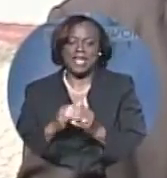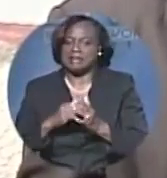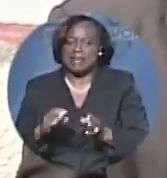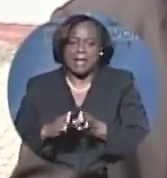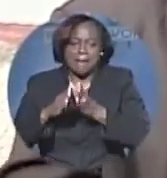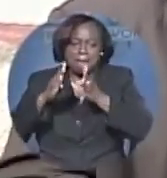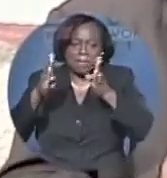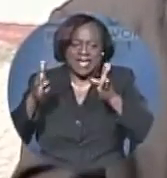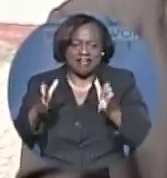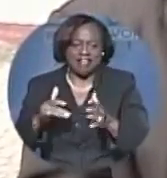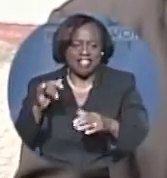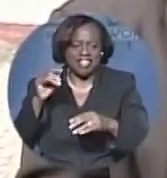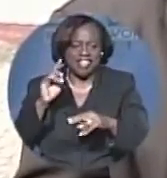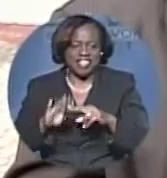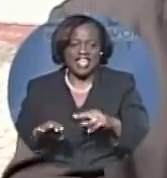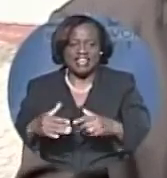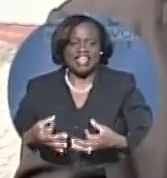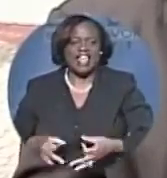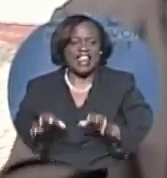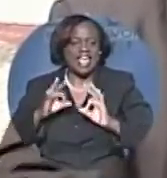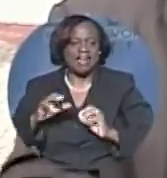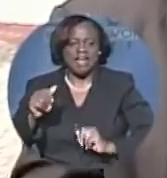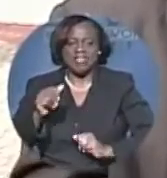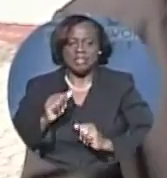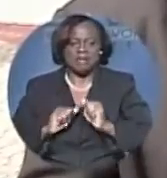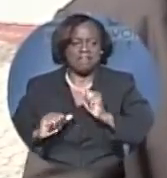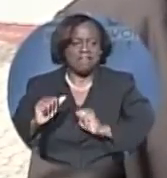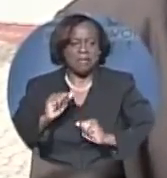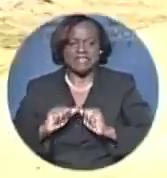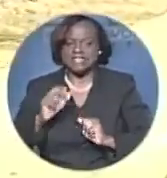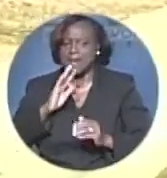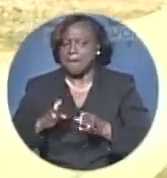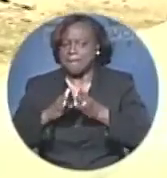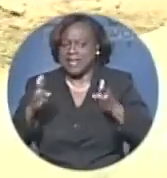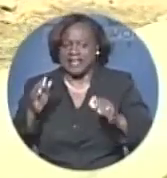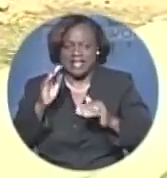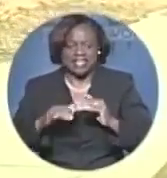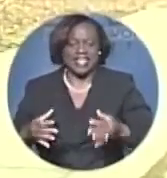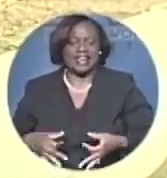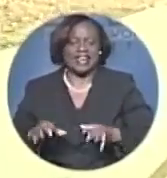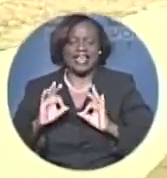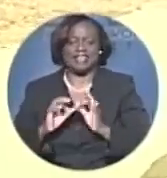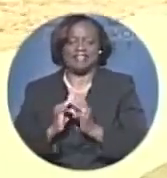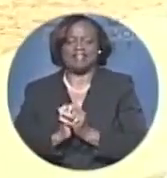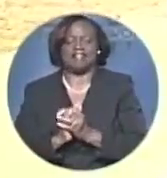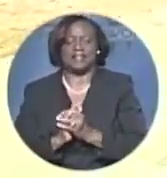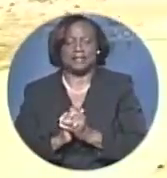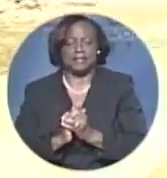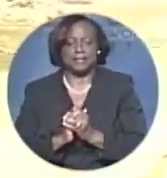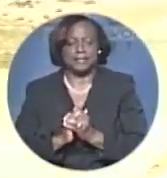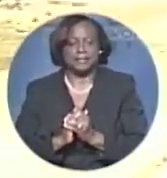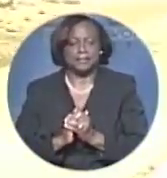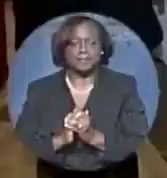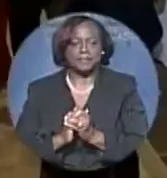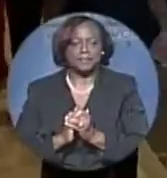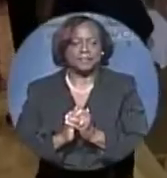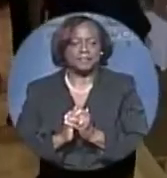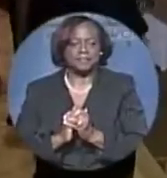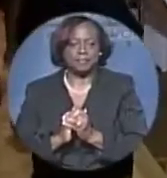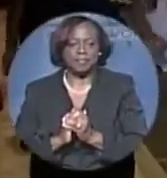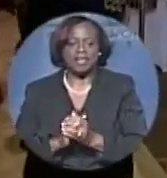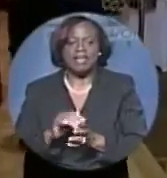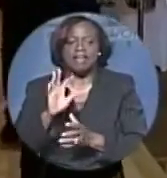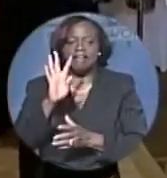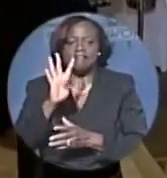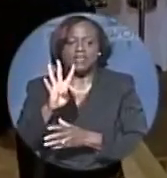life. And the performances that we expect are going to be bigger than life. Clint Watson, ZNS News. The